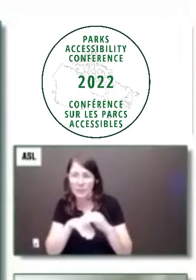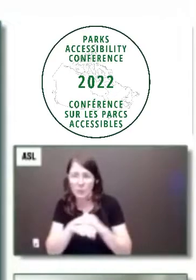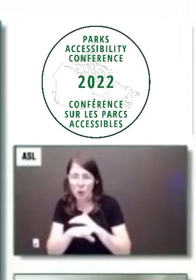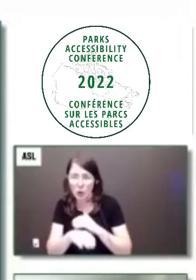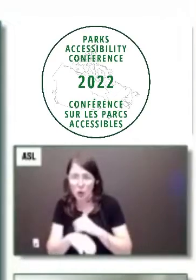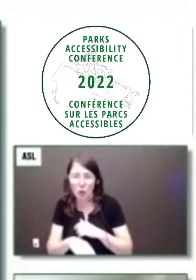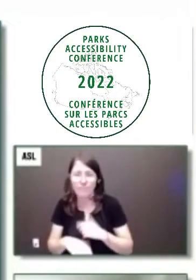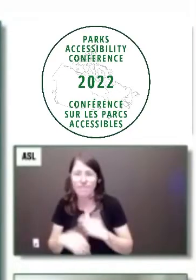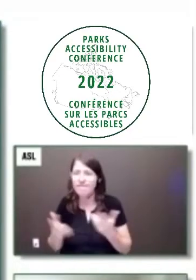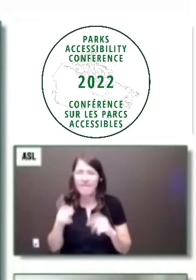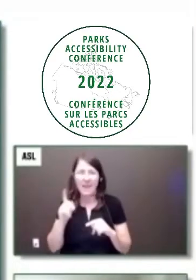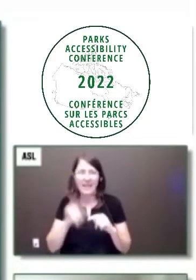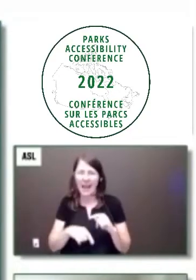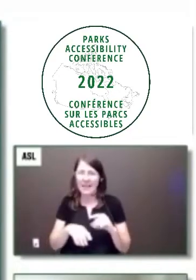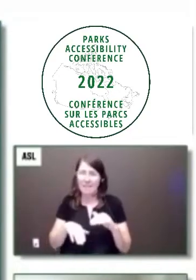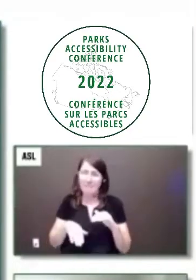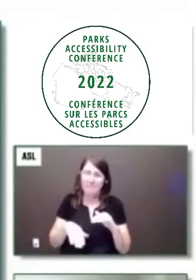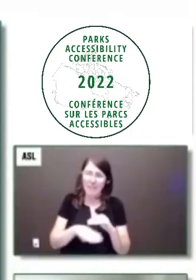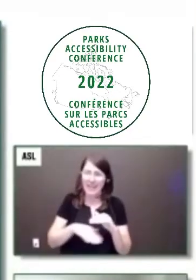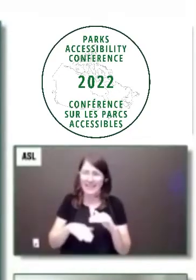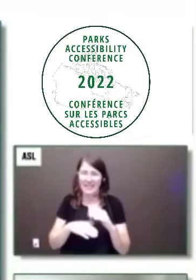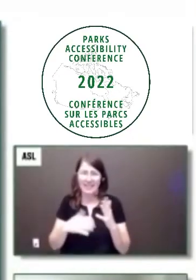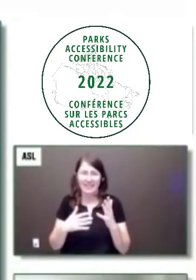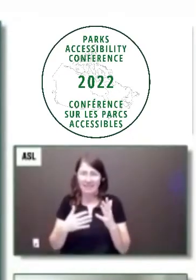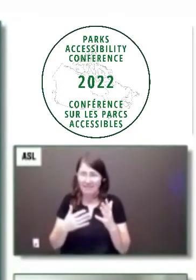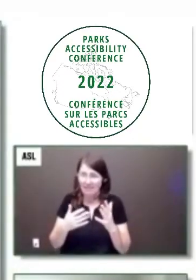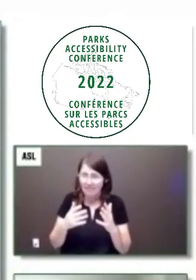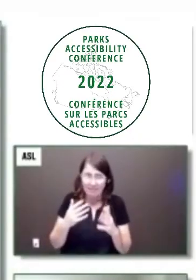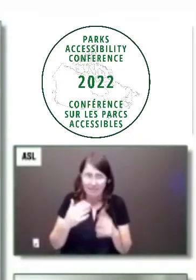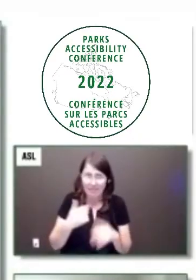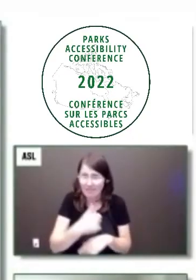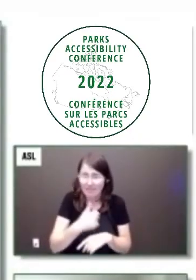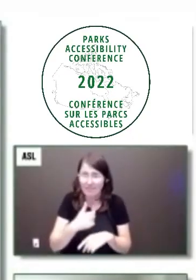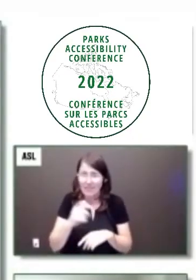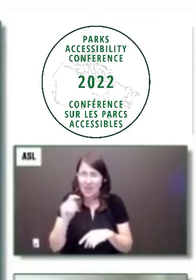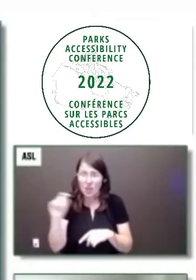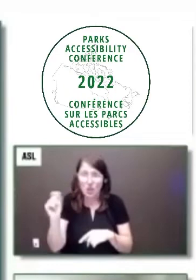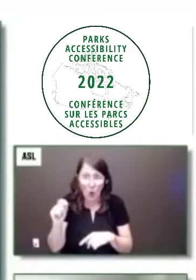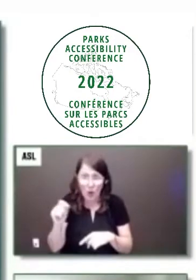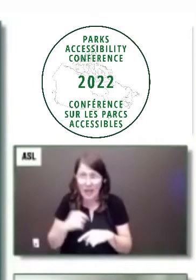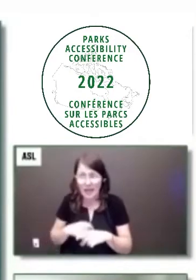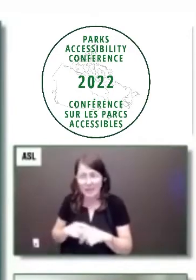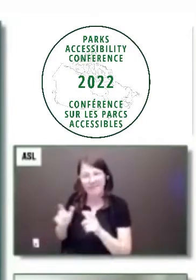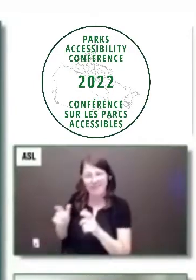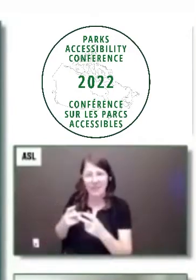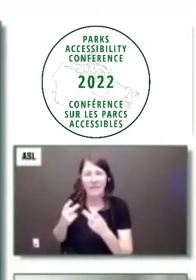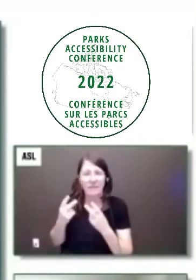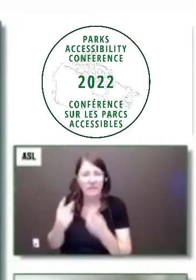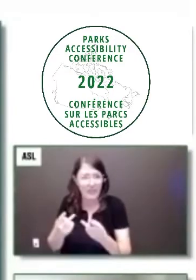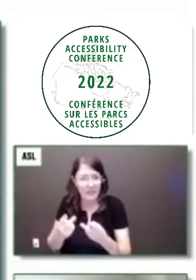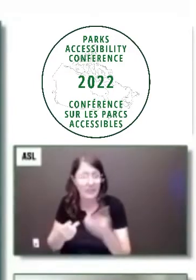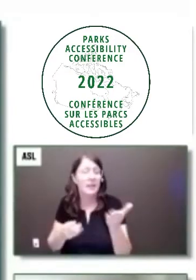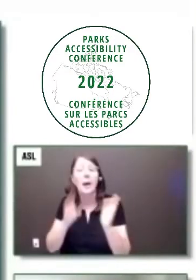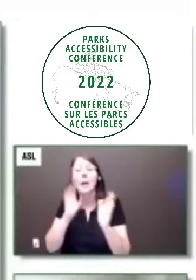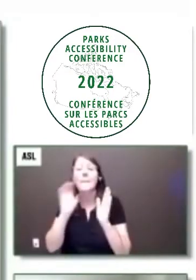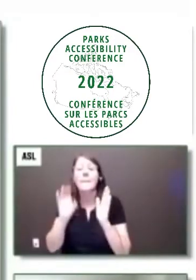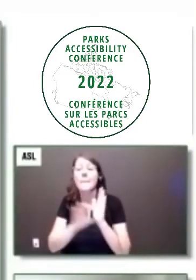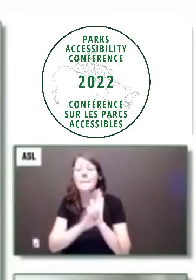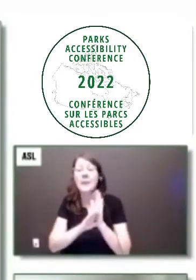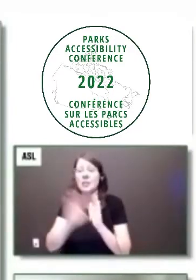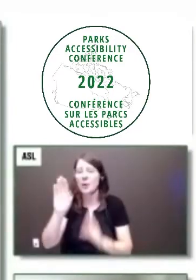That being said, let's get into exactly what is wrong with these washrooms. And the image on the slide is of Marine Lake and Banff National Park. Next